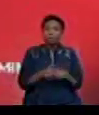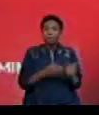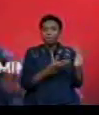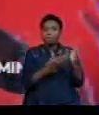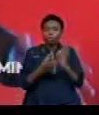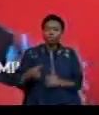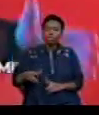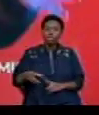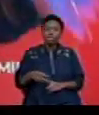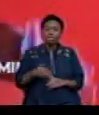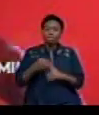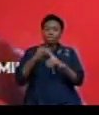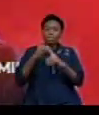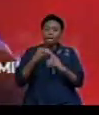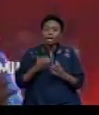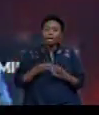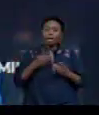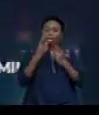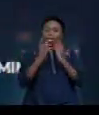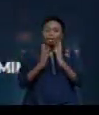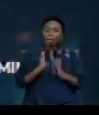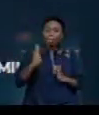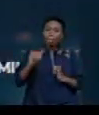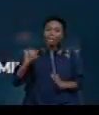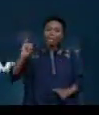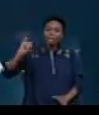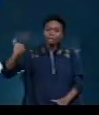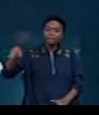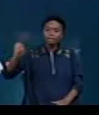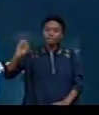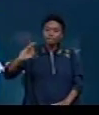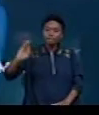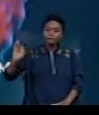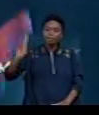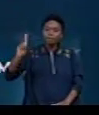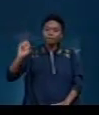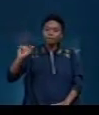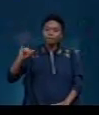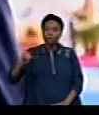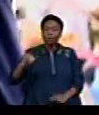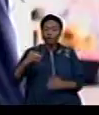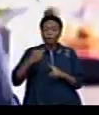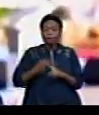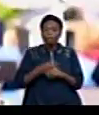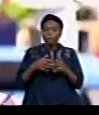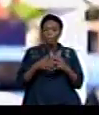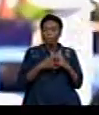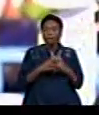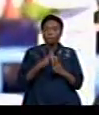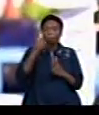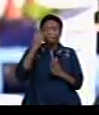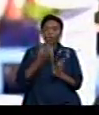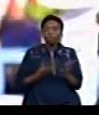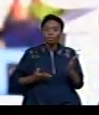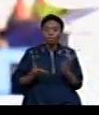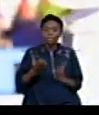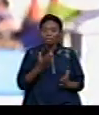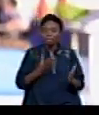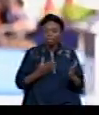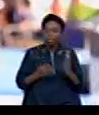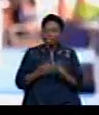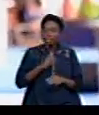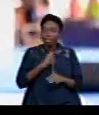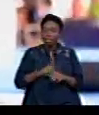music ministration by Jeff Deal from the USA. God's servant, our international